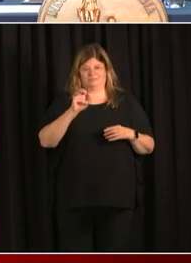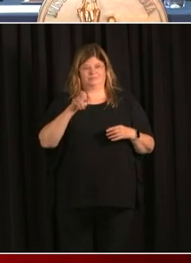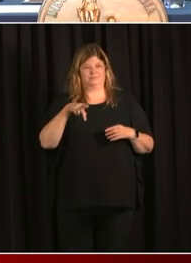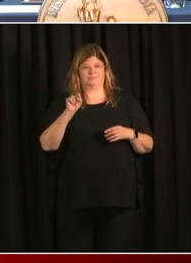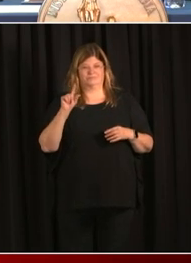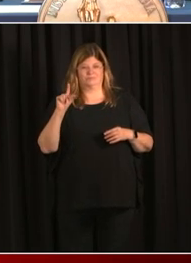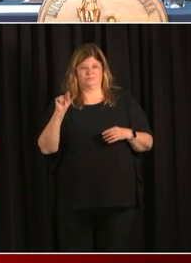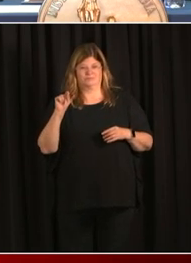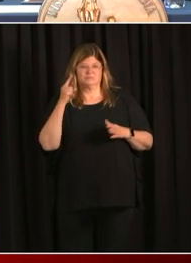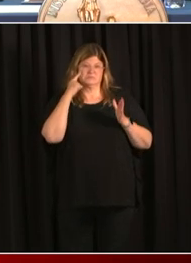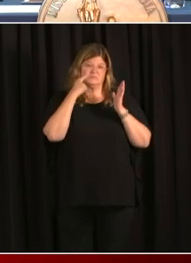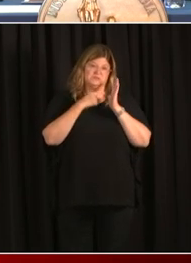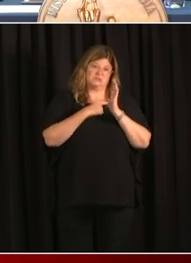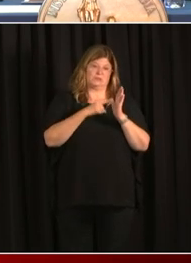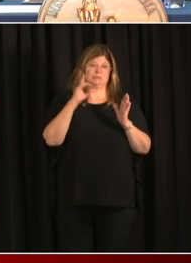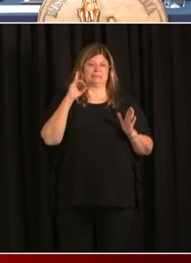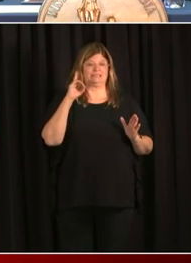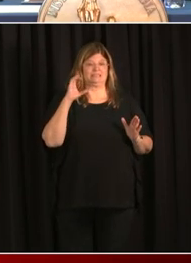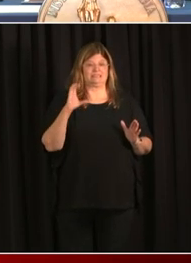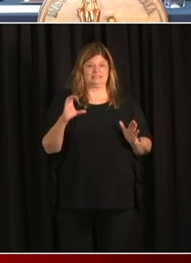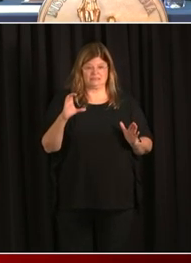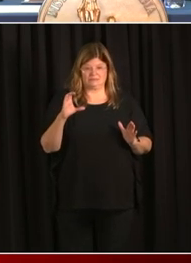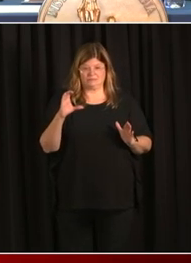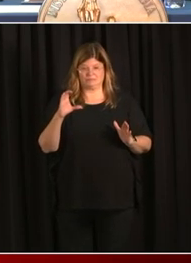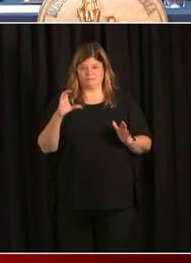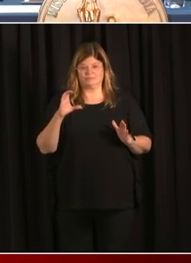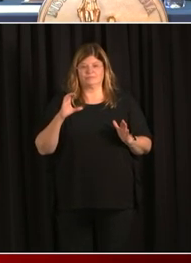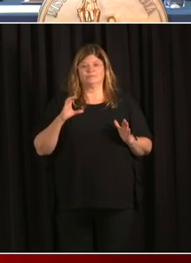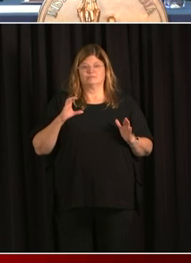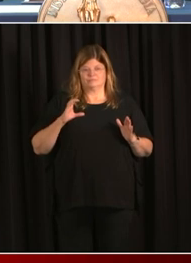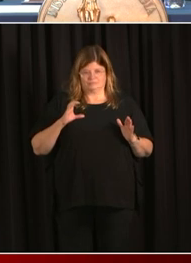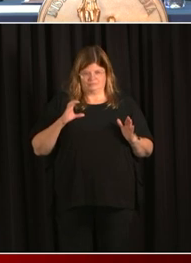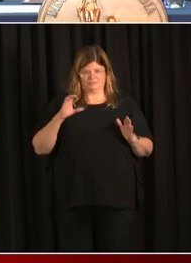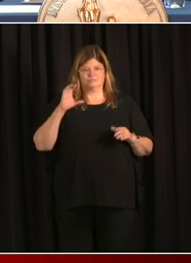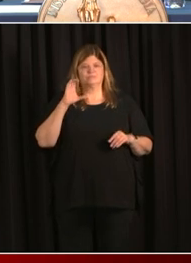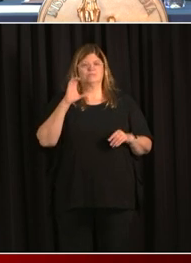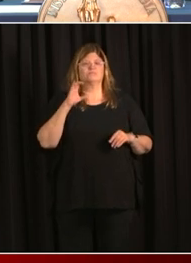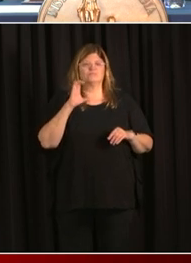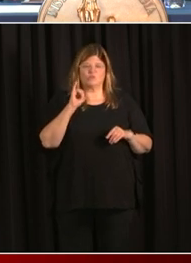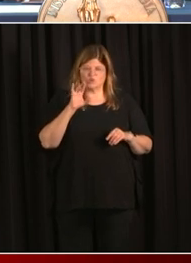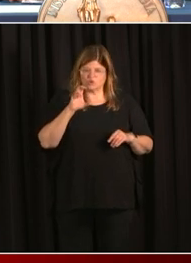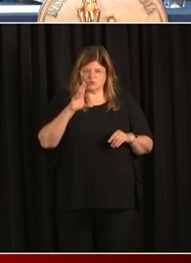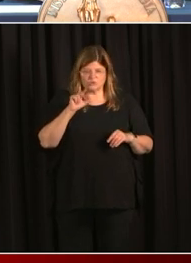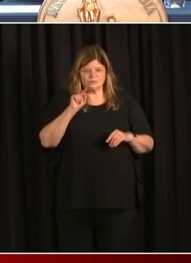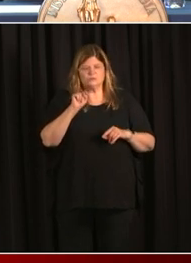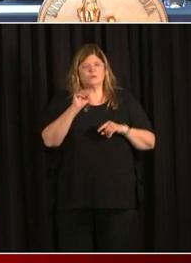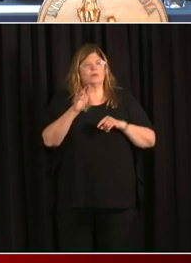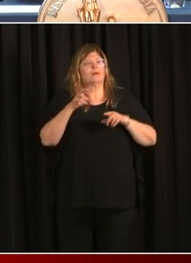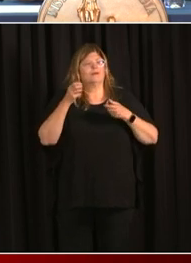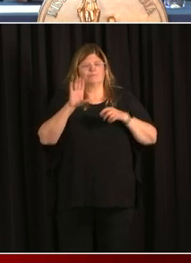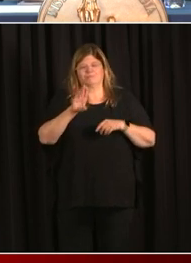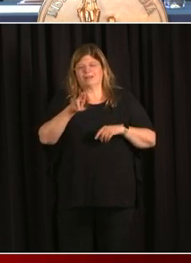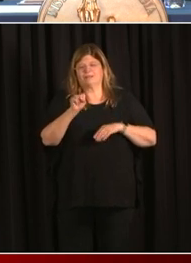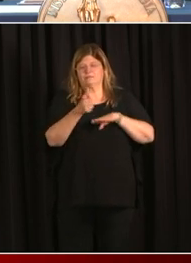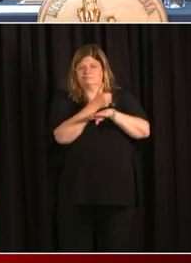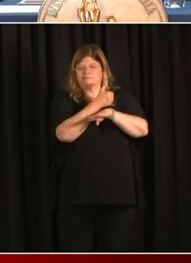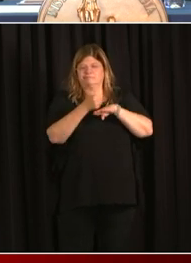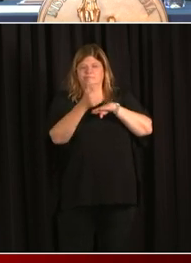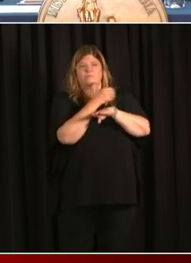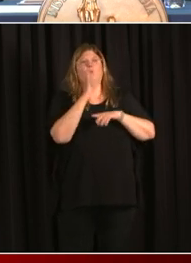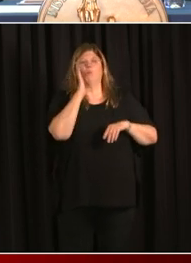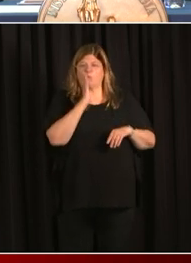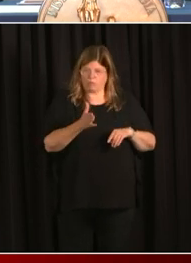for example, the DC Circulator will resume its National Mall route. The